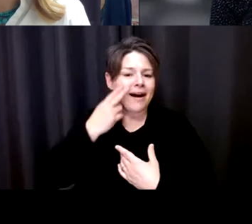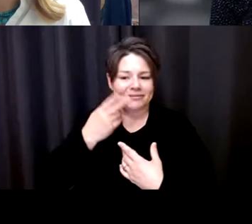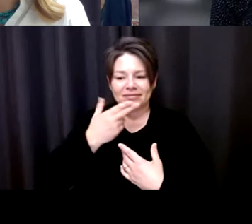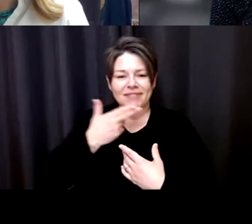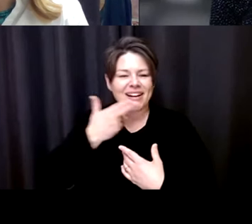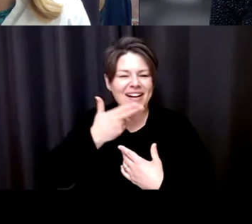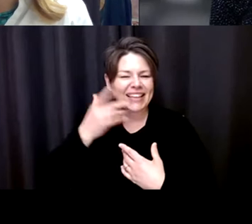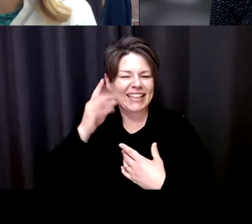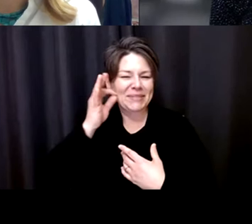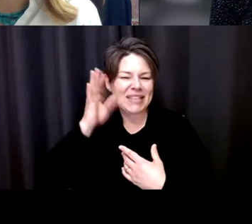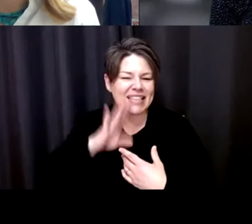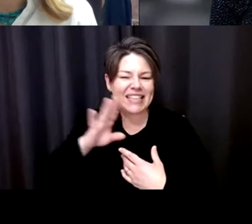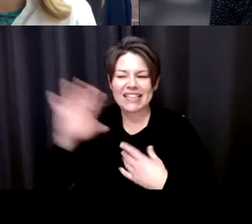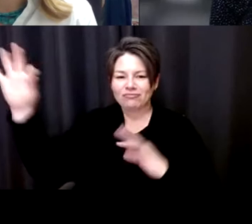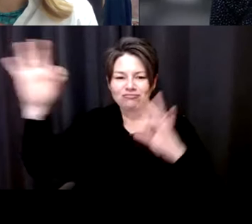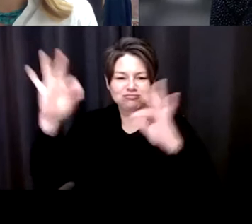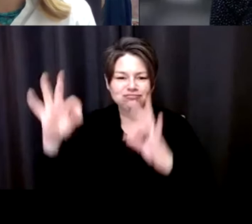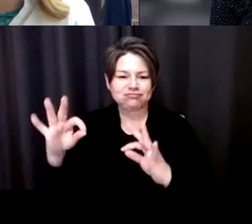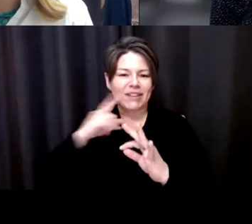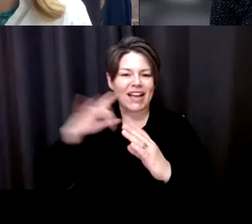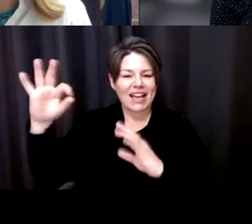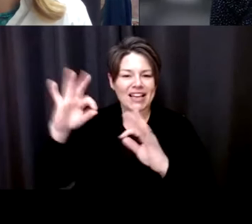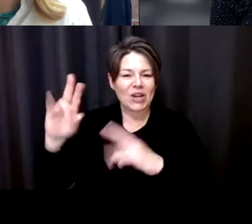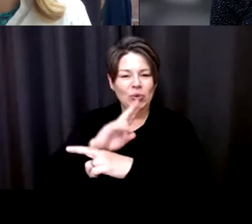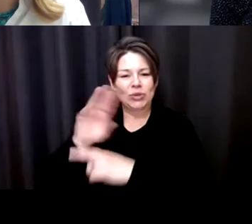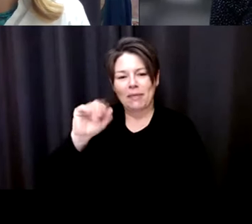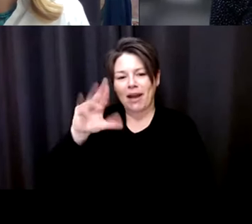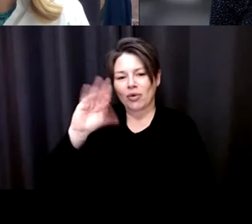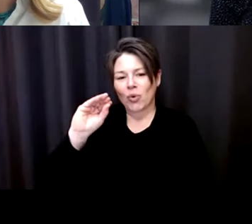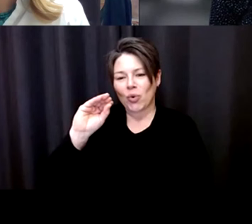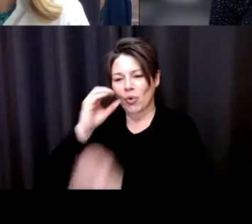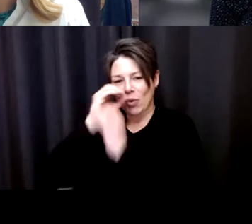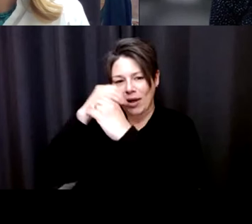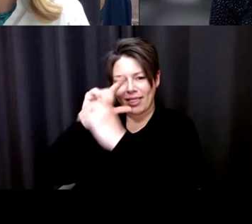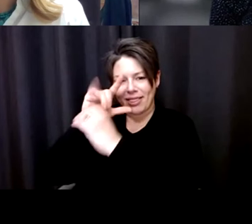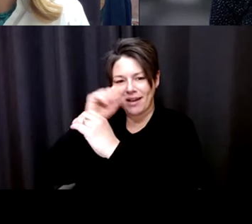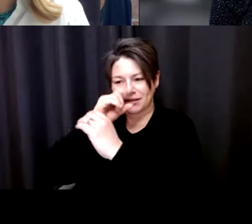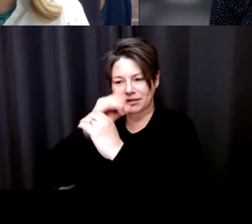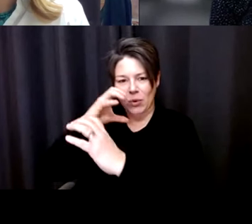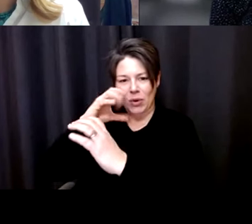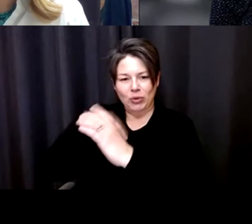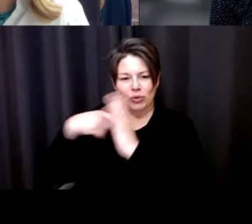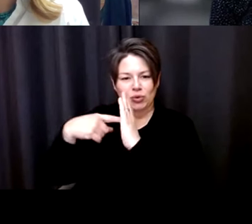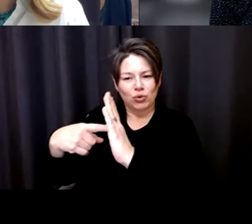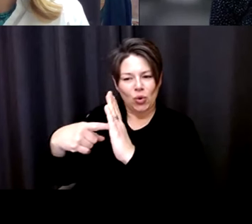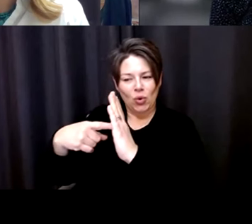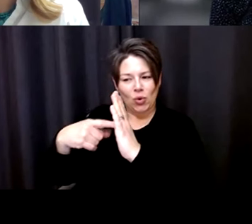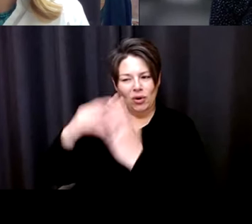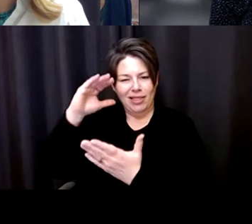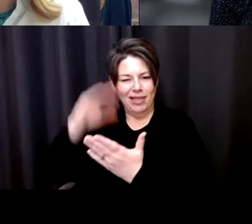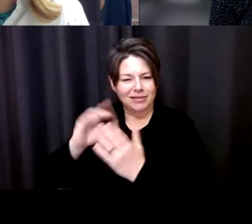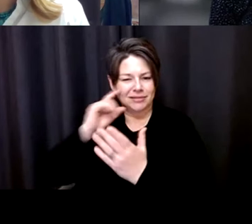them, and bee-attracting flora using a macro lens in order to reveal the less apparent, less